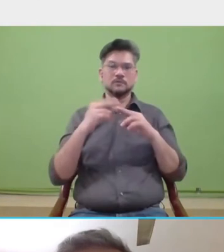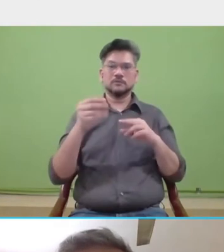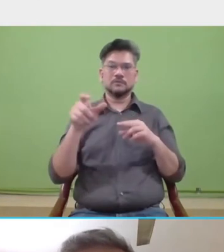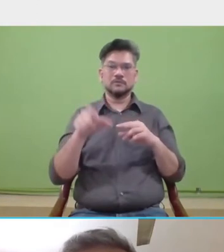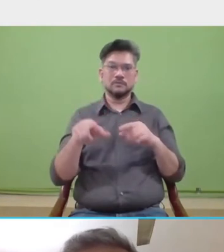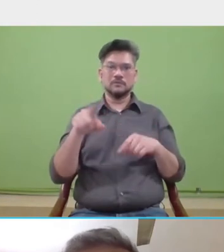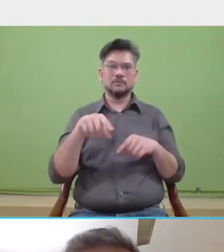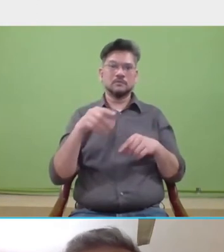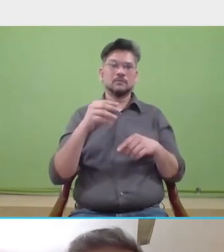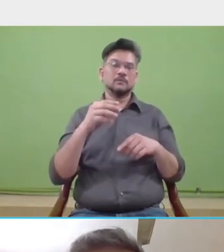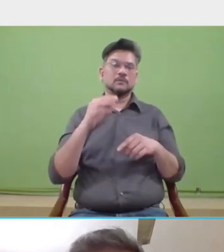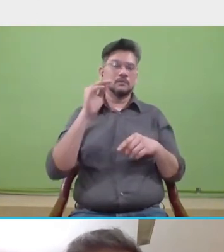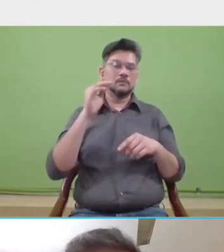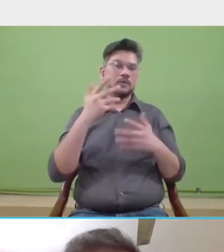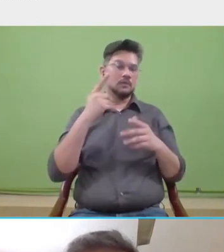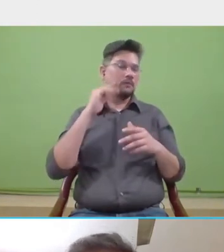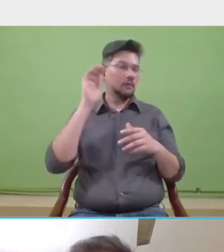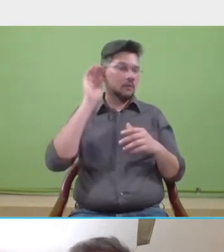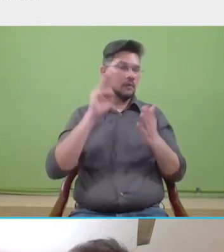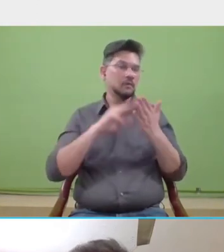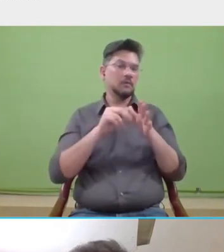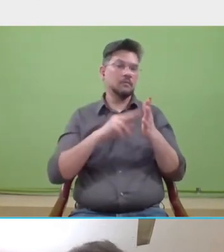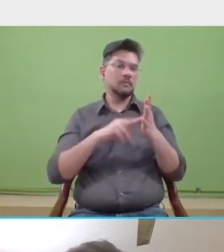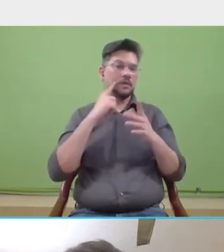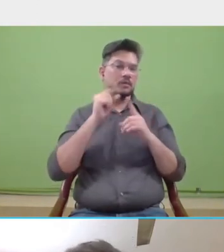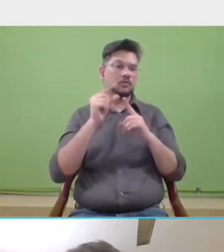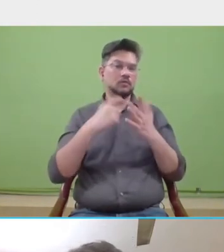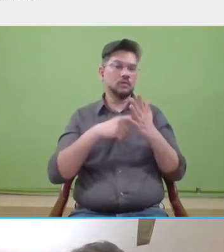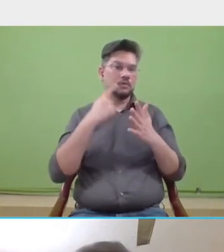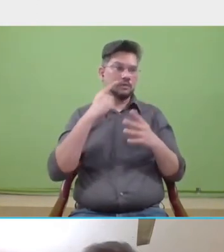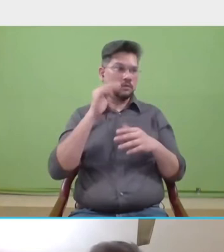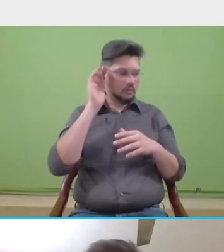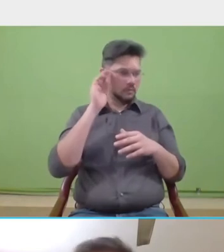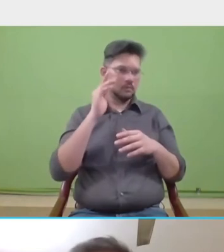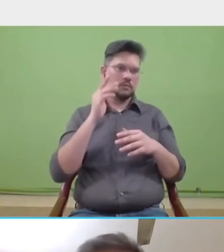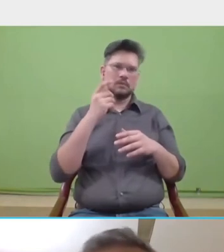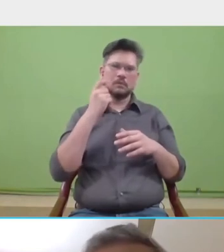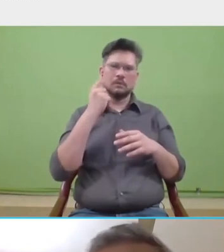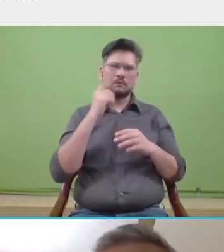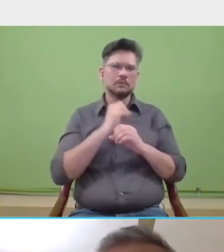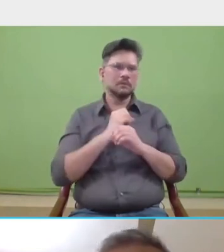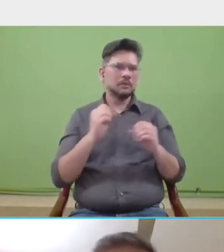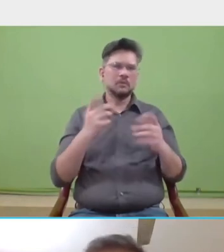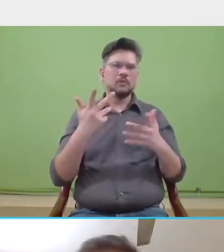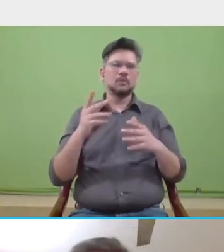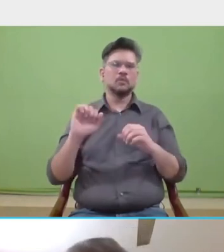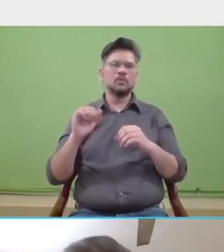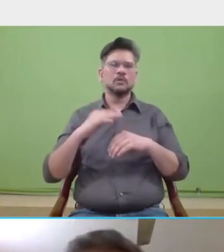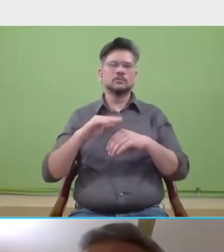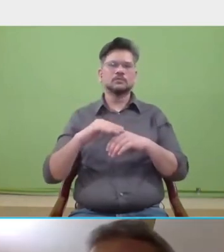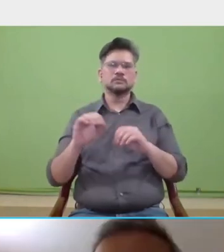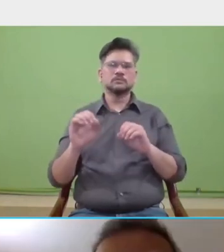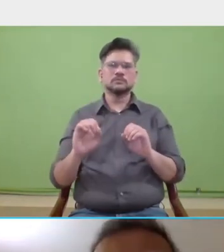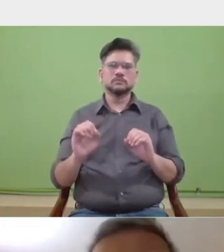umanipuri you'll not understand anything right so um you will not be able to really see the connection